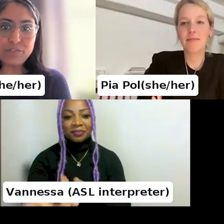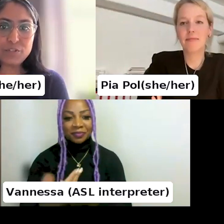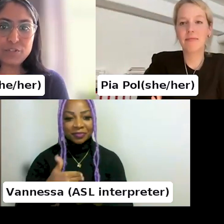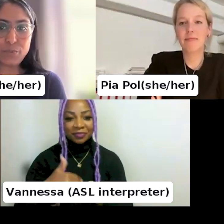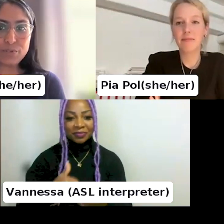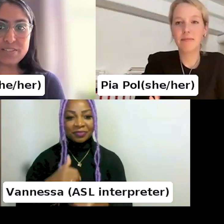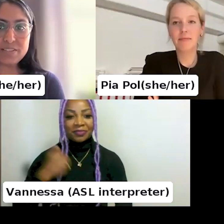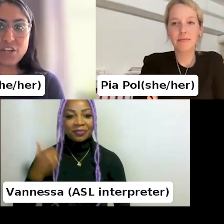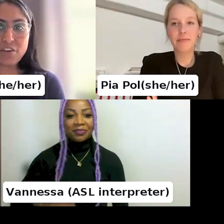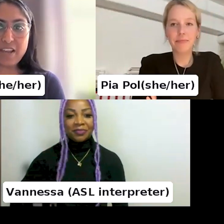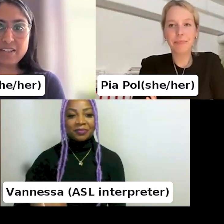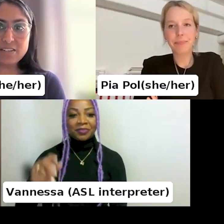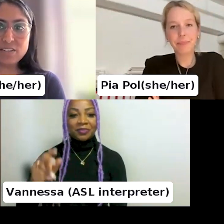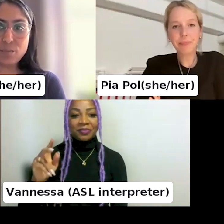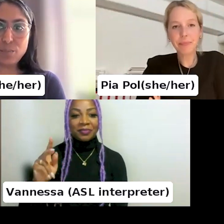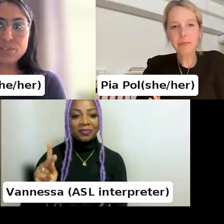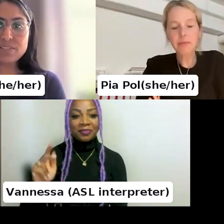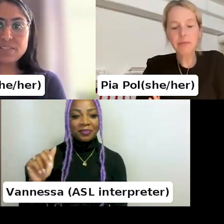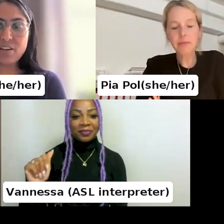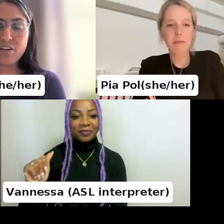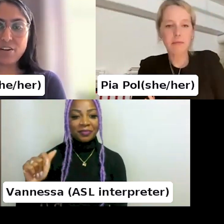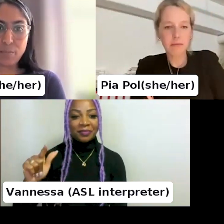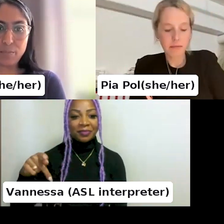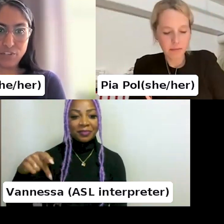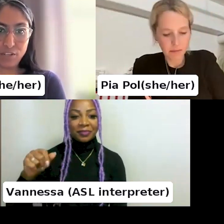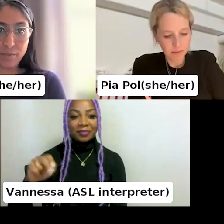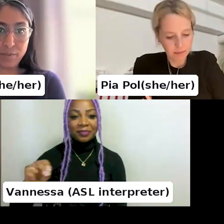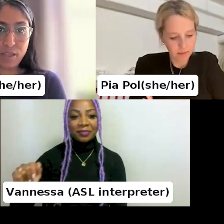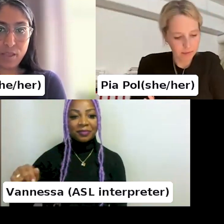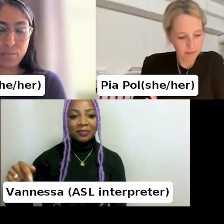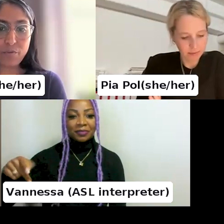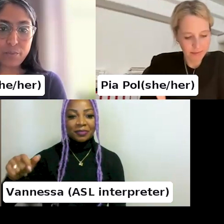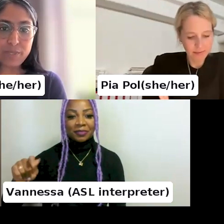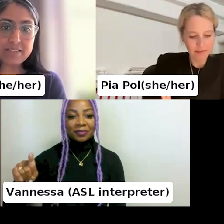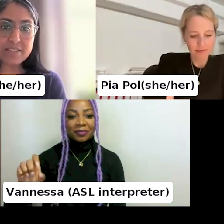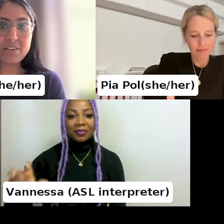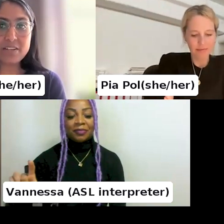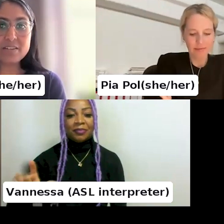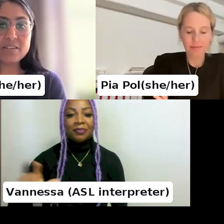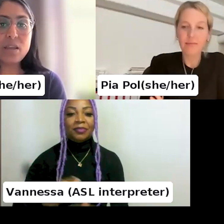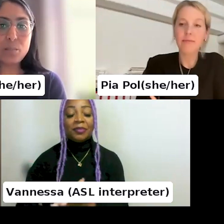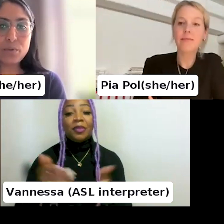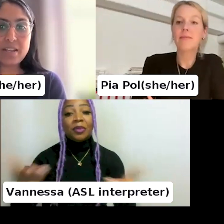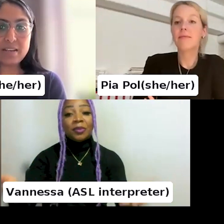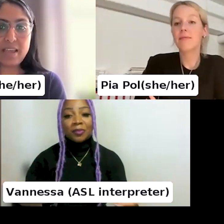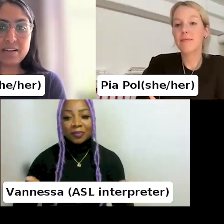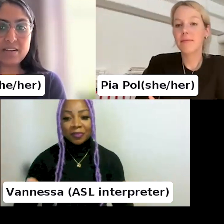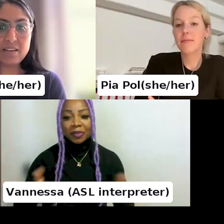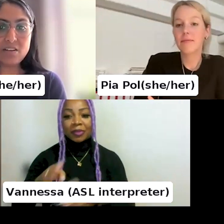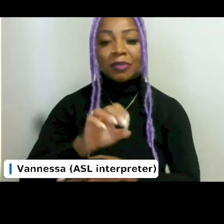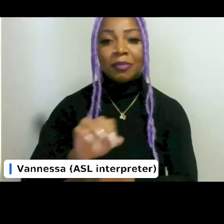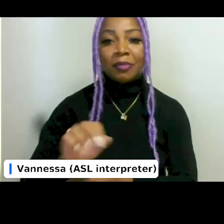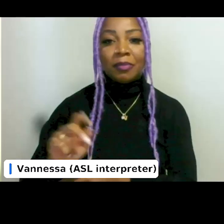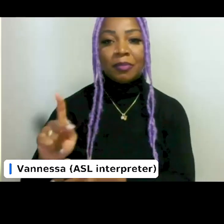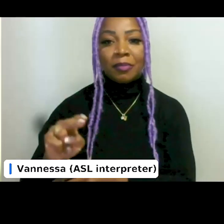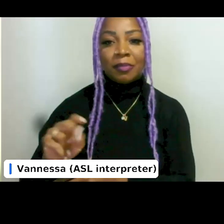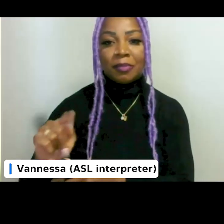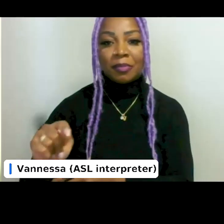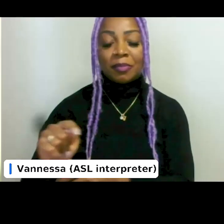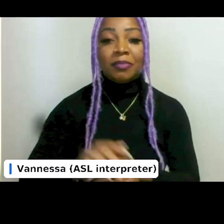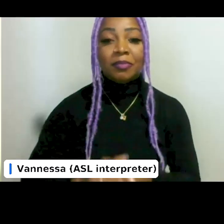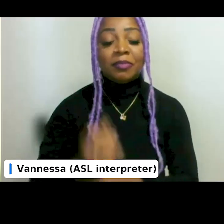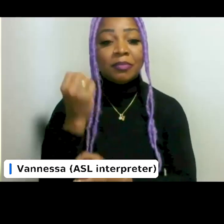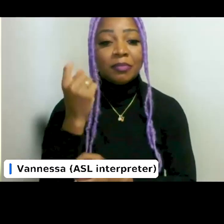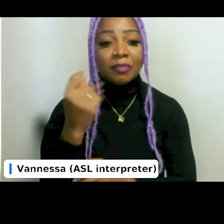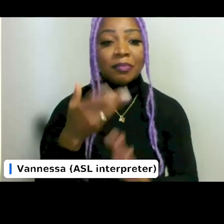Welcome to Future Books, sharing ideas on books and art publishing. Before we get started, BookNet Canada acknowledges that its